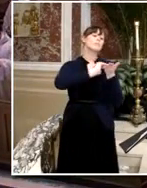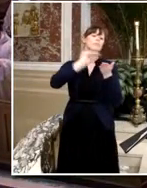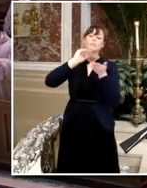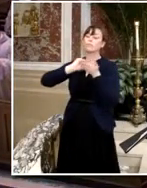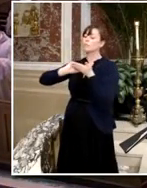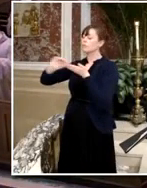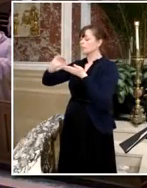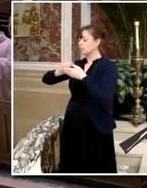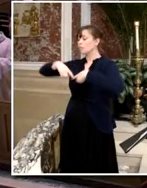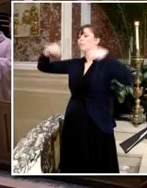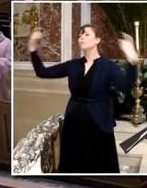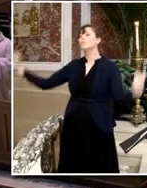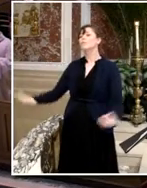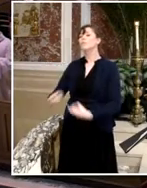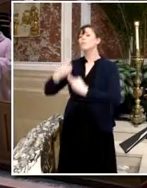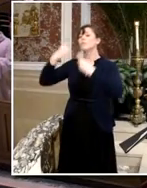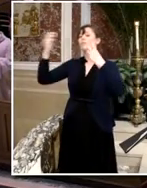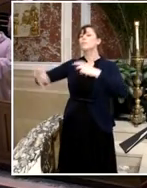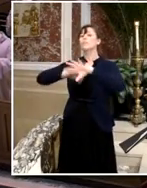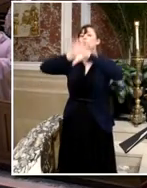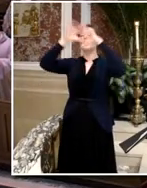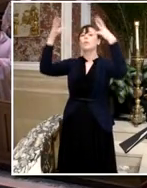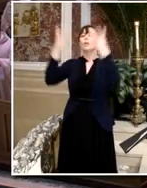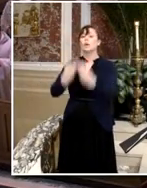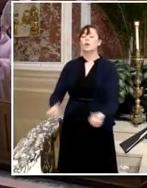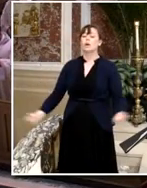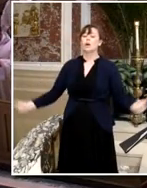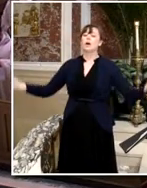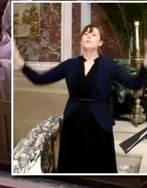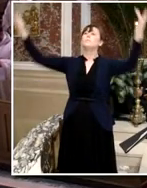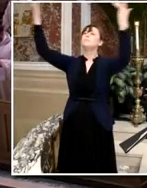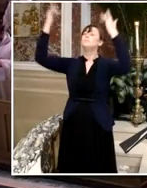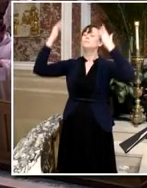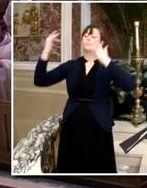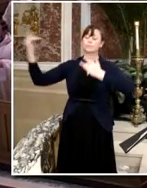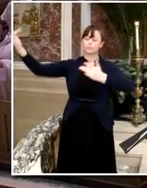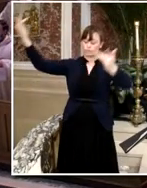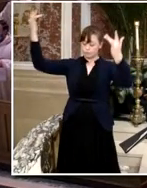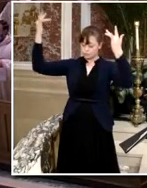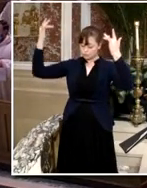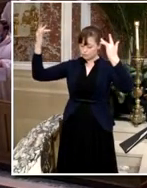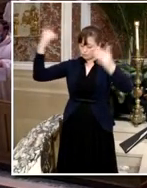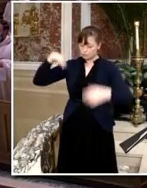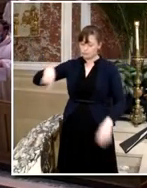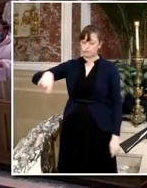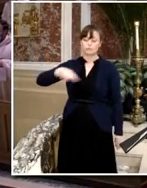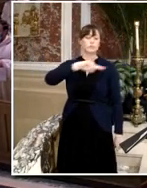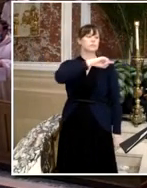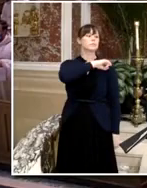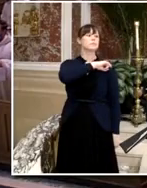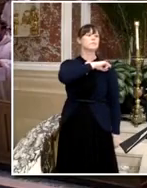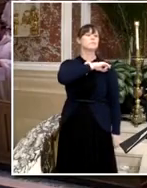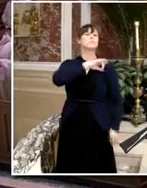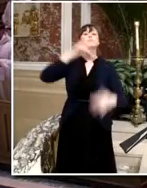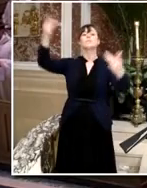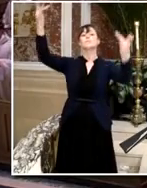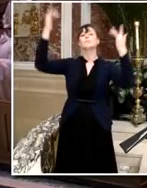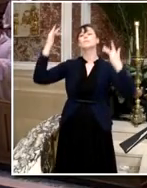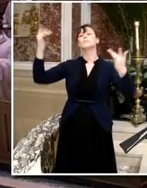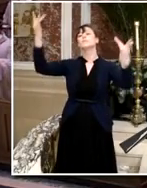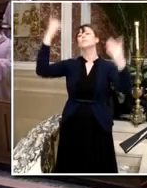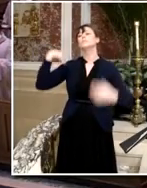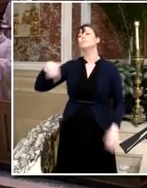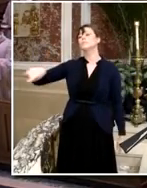take away the sins of the world, have mercy on us. Have